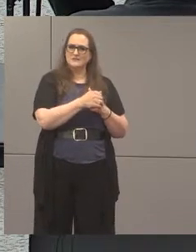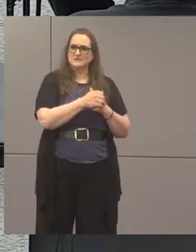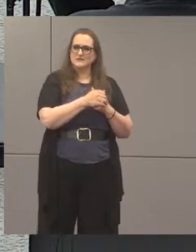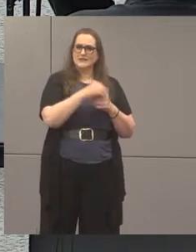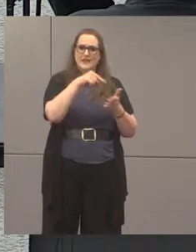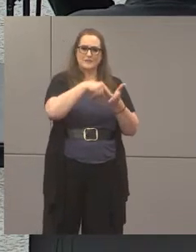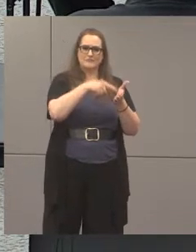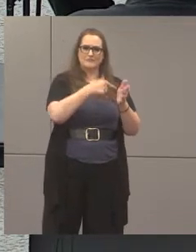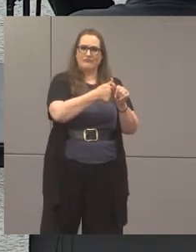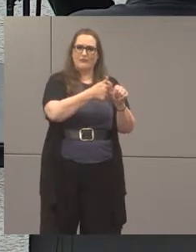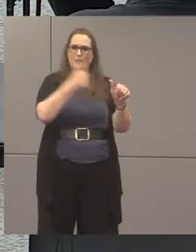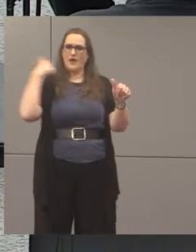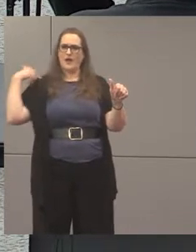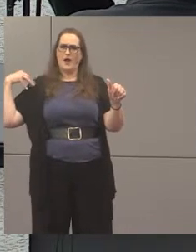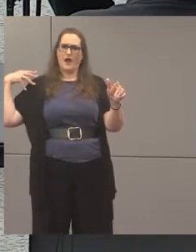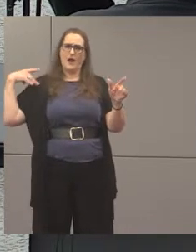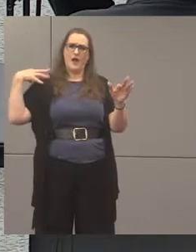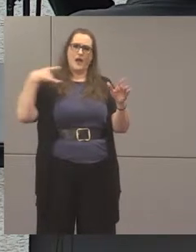arrearage?